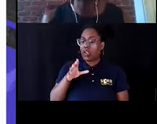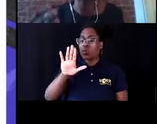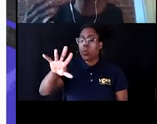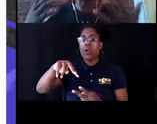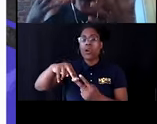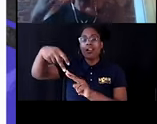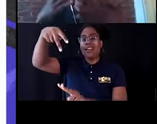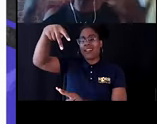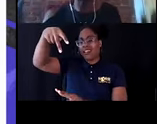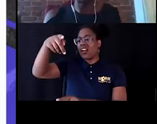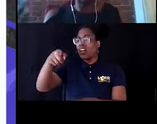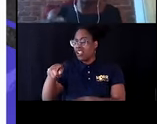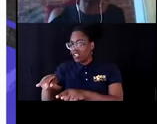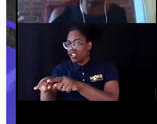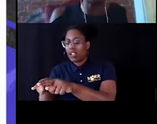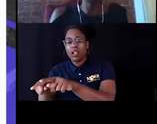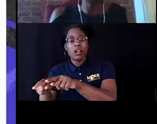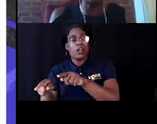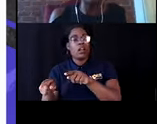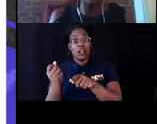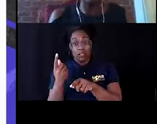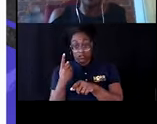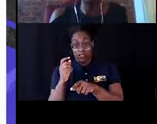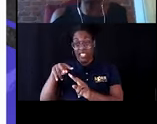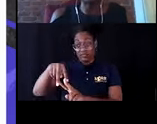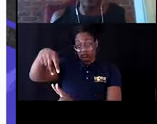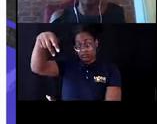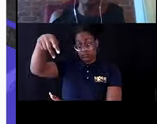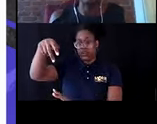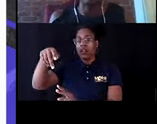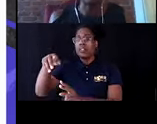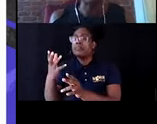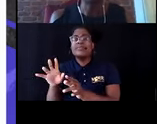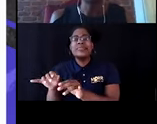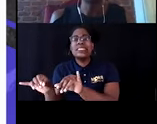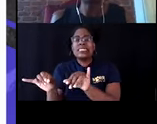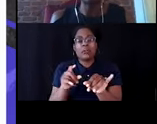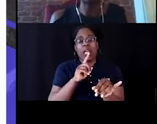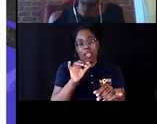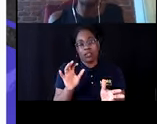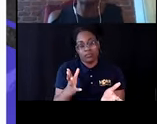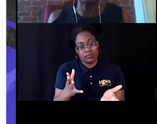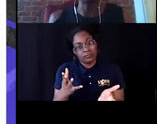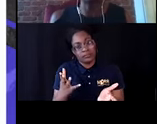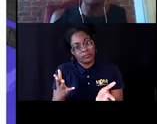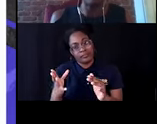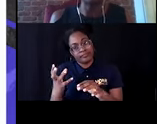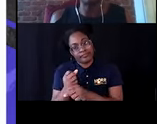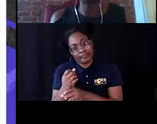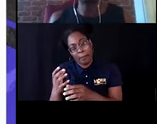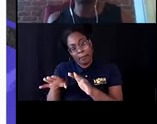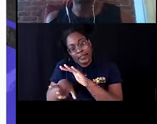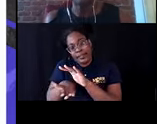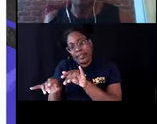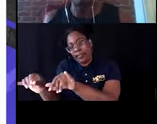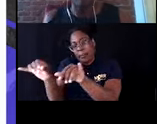genes, overwhelmingly, we're talking overwhelmingly is in 100%, the same genes as women or